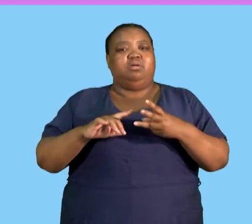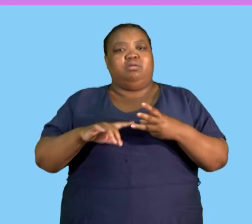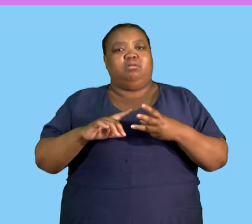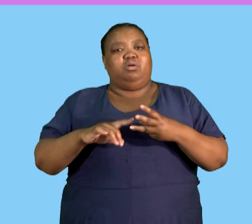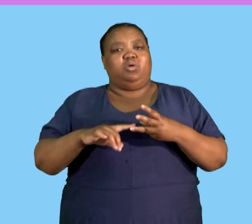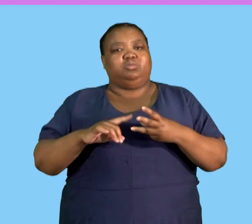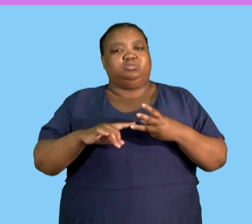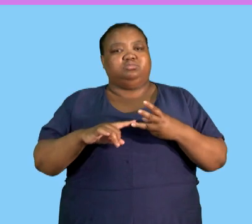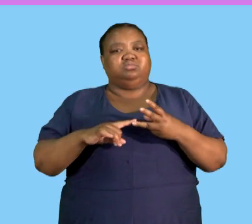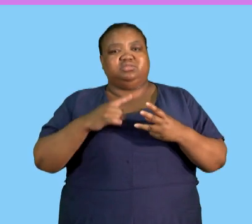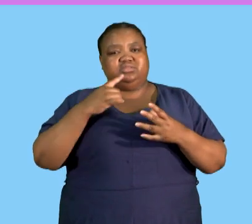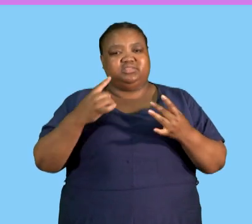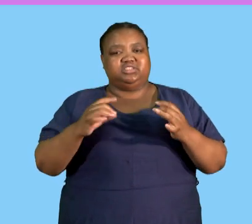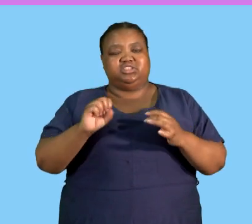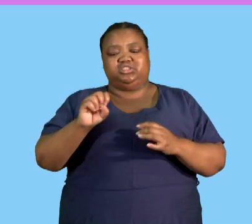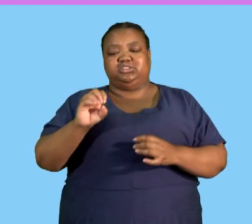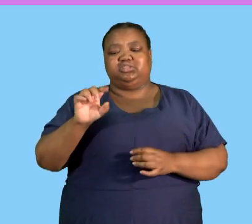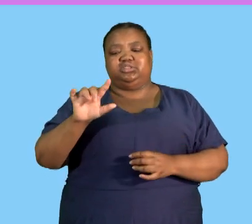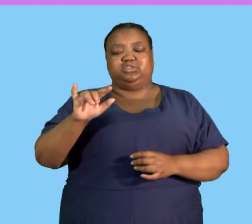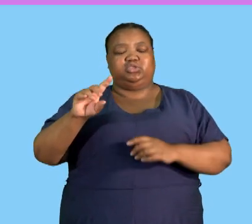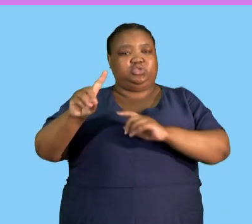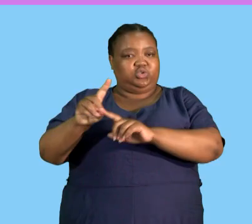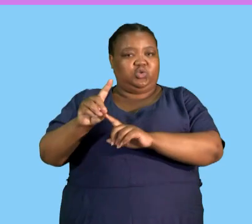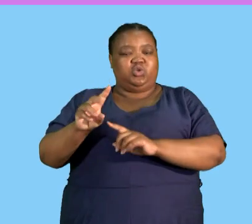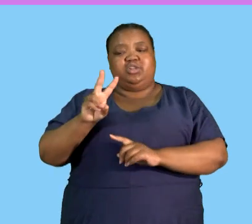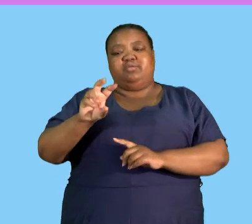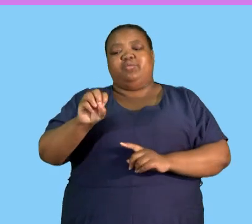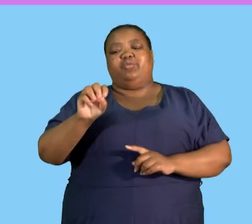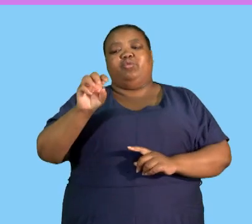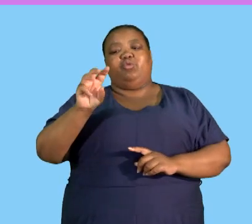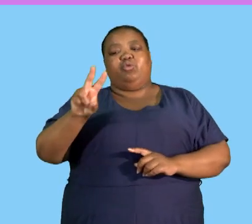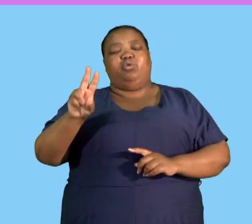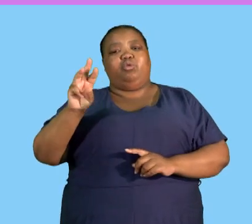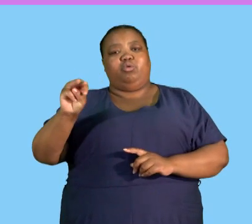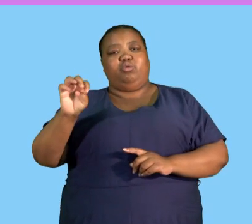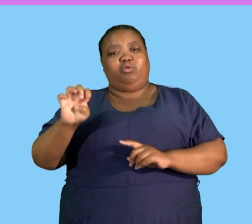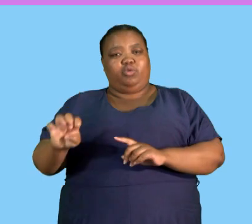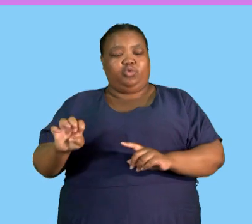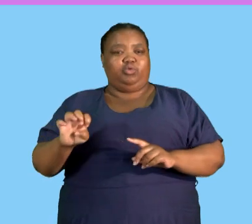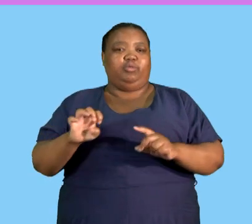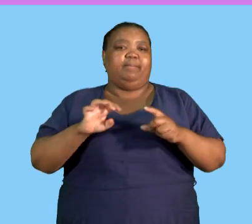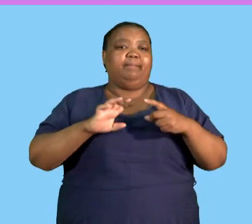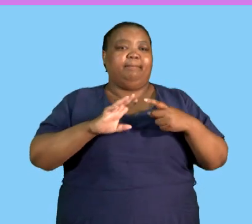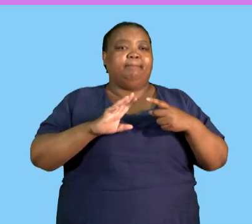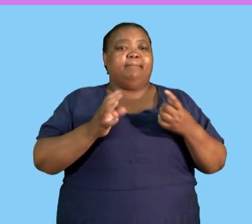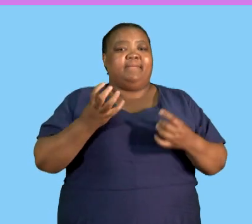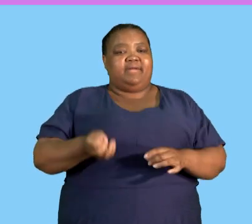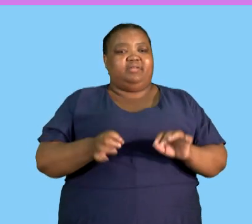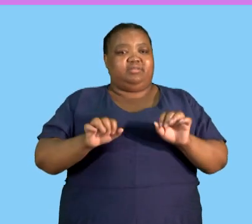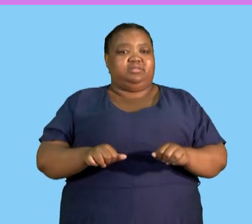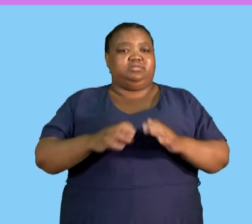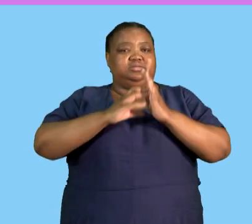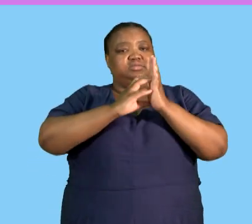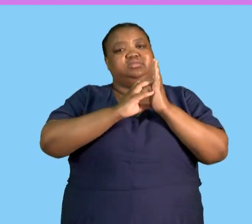word capacity also refers to volume. Units of a solid volume, remember we have solid volume and then we have a liquid